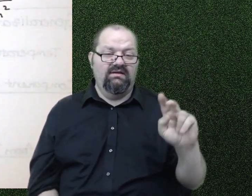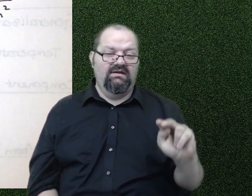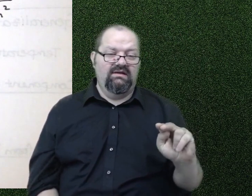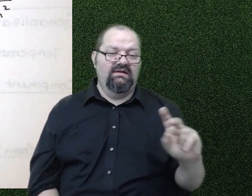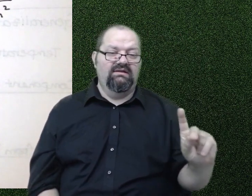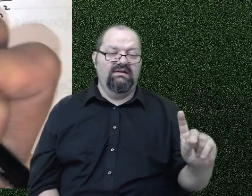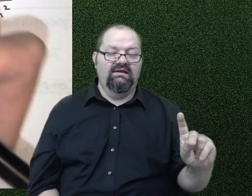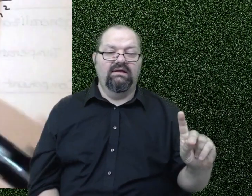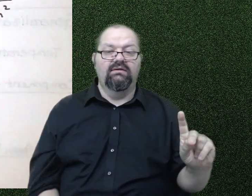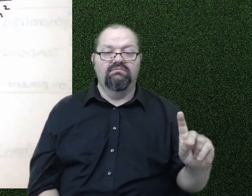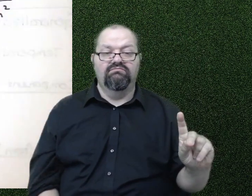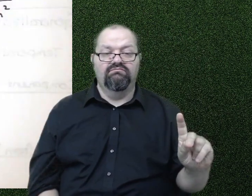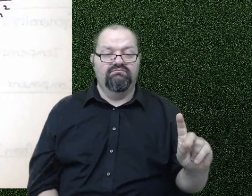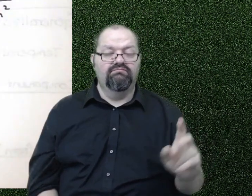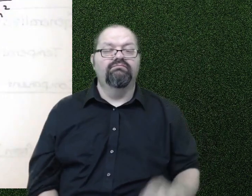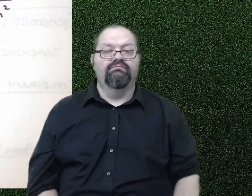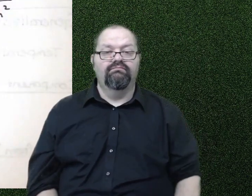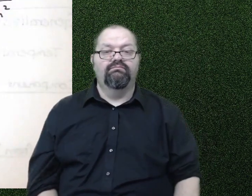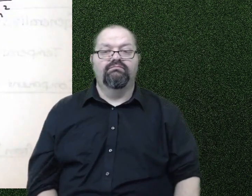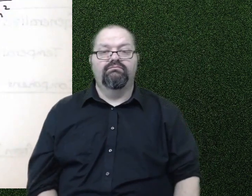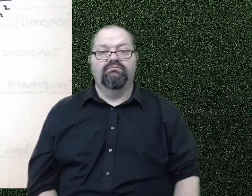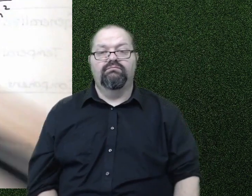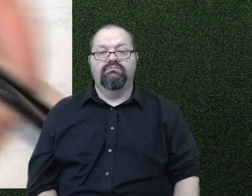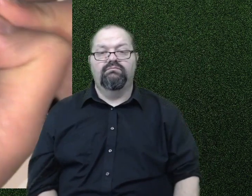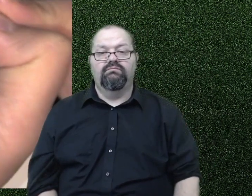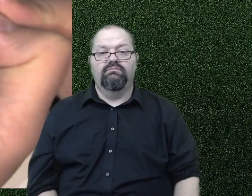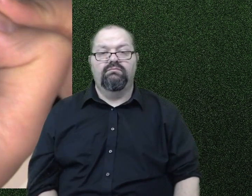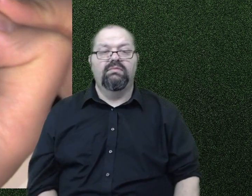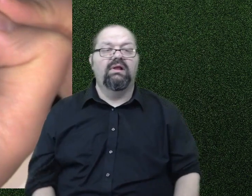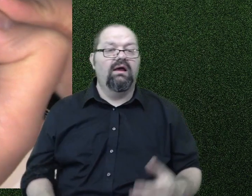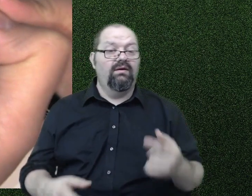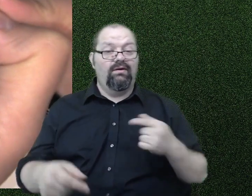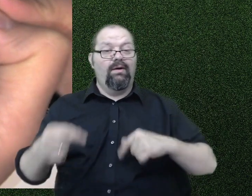You can go backwards. What about 1D?